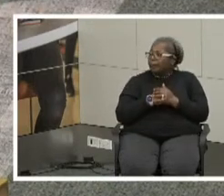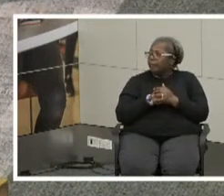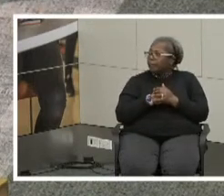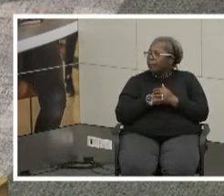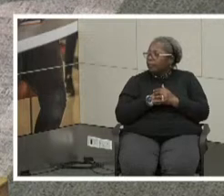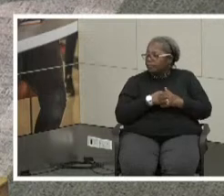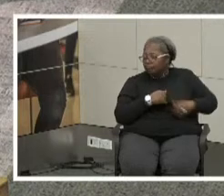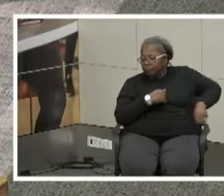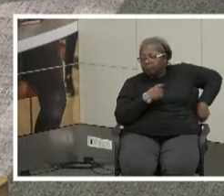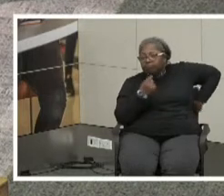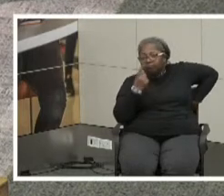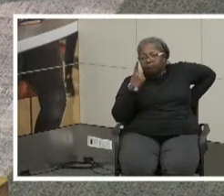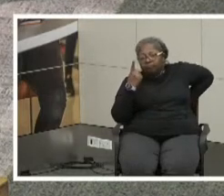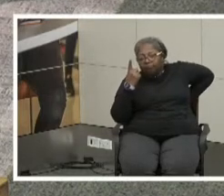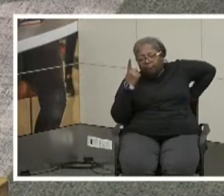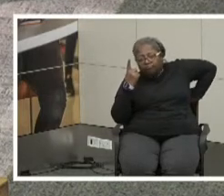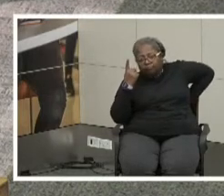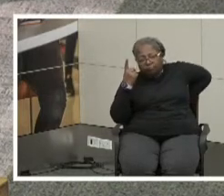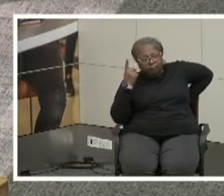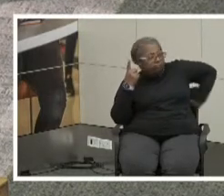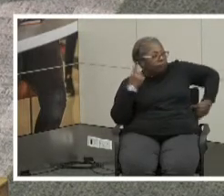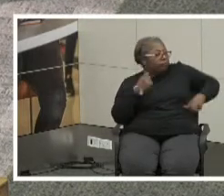eligible got